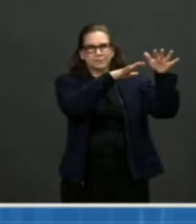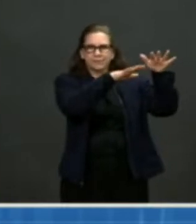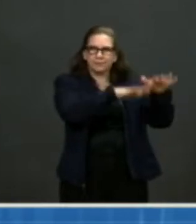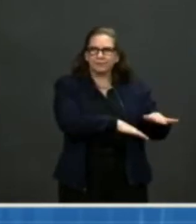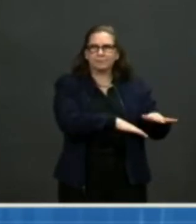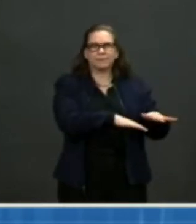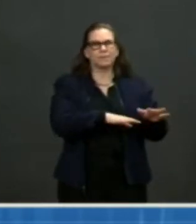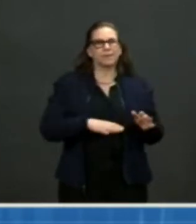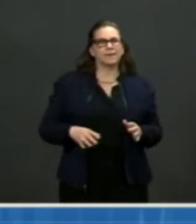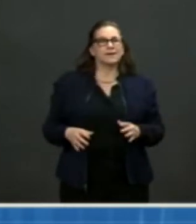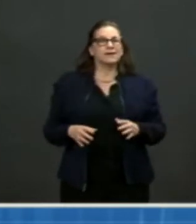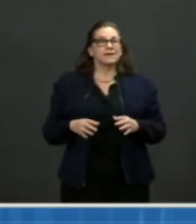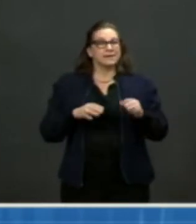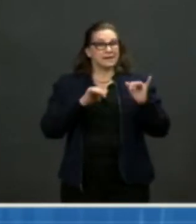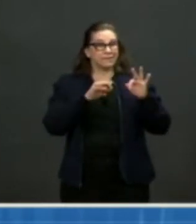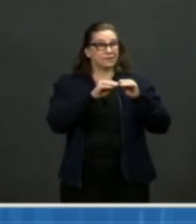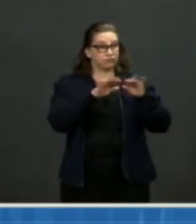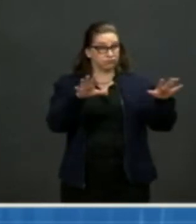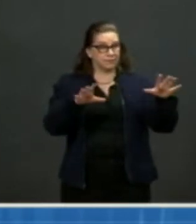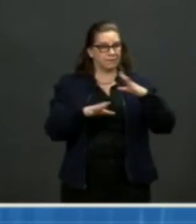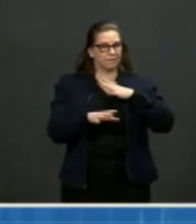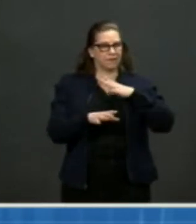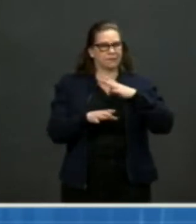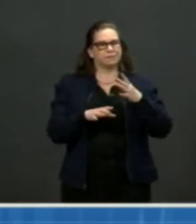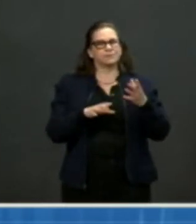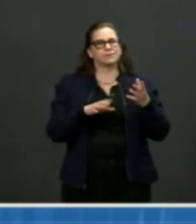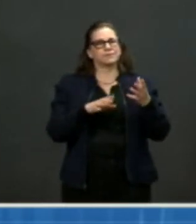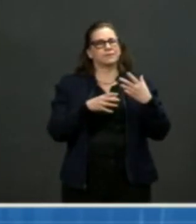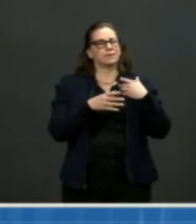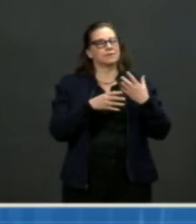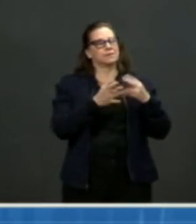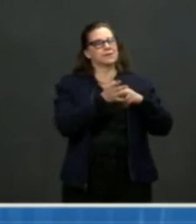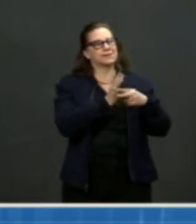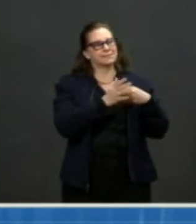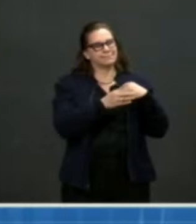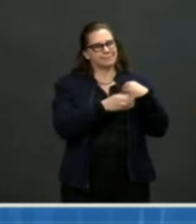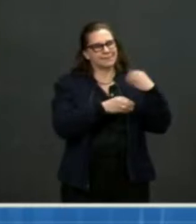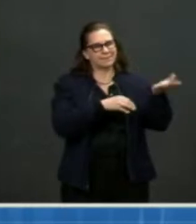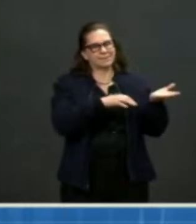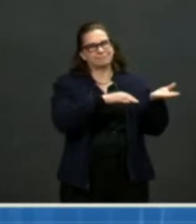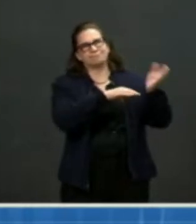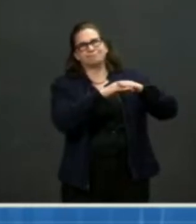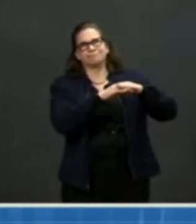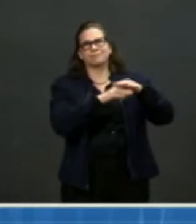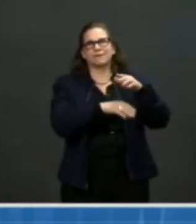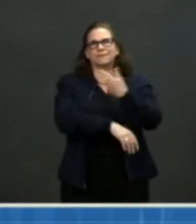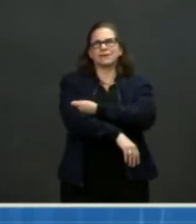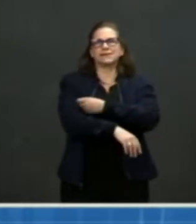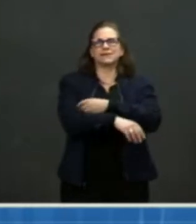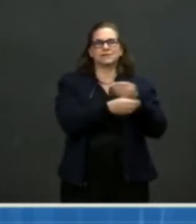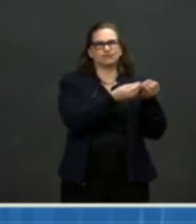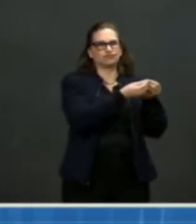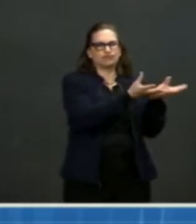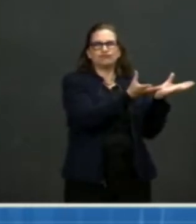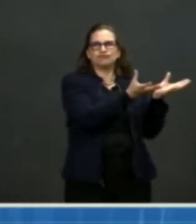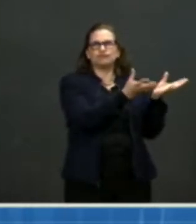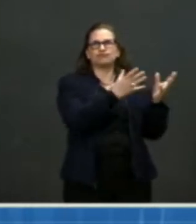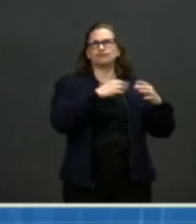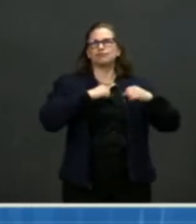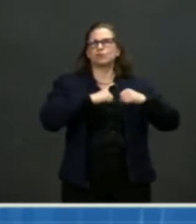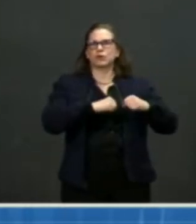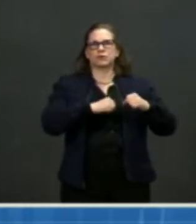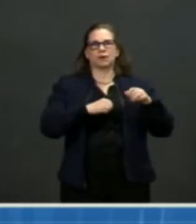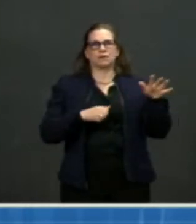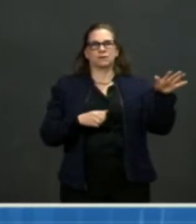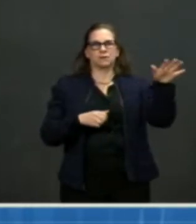Yeah, and obviously you've heard the president say, and you've heard both Dr. Fauci and Dr. Walensky say that we believe